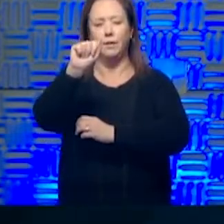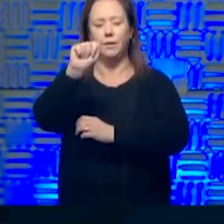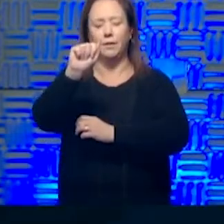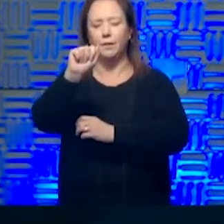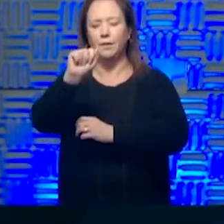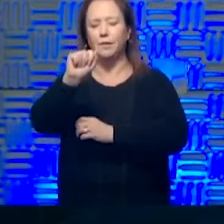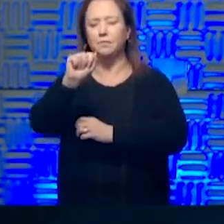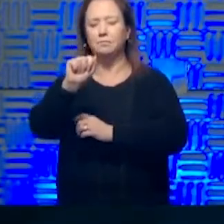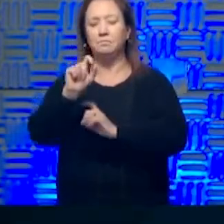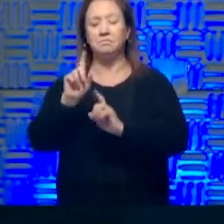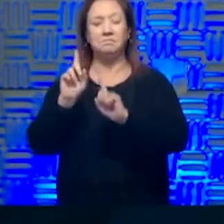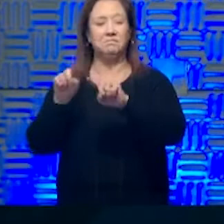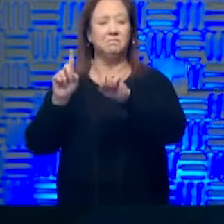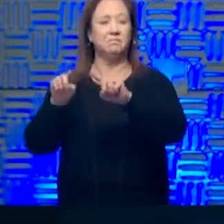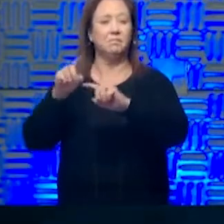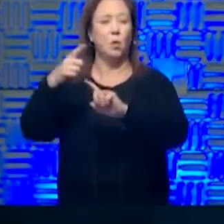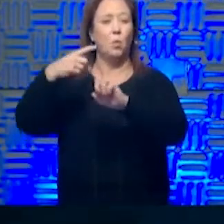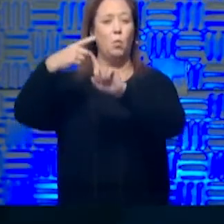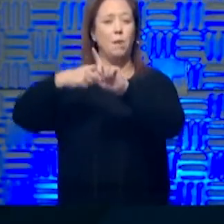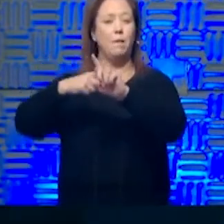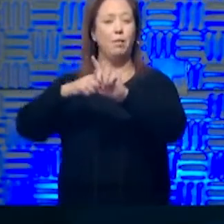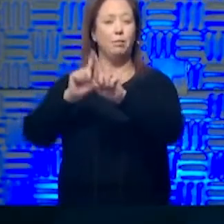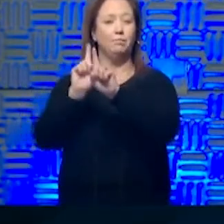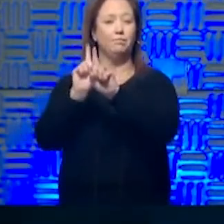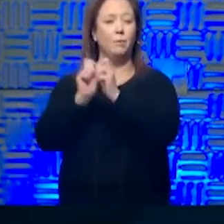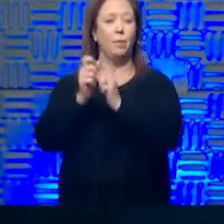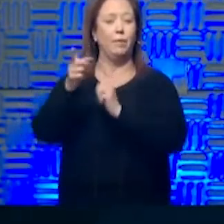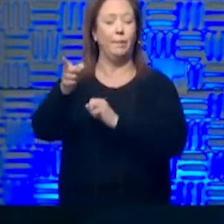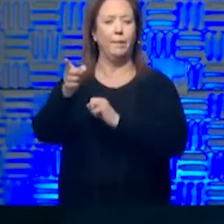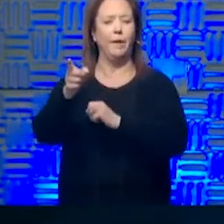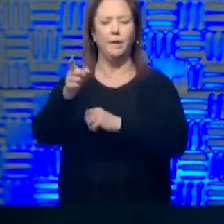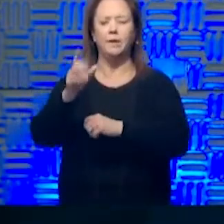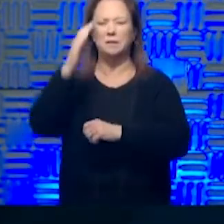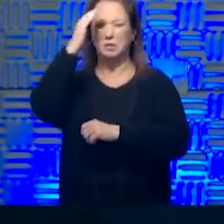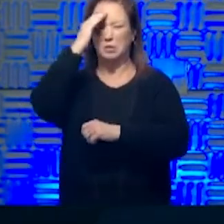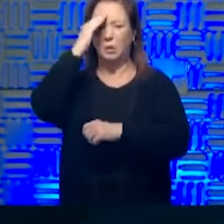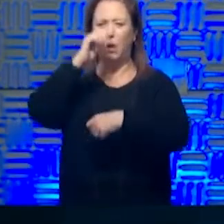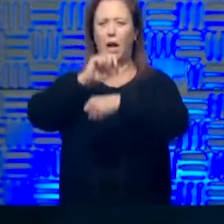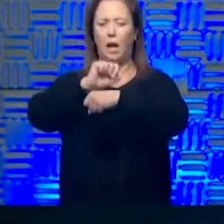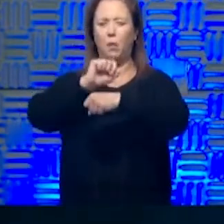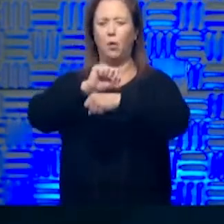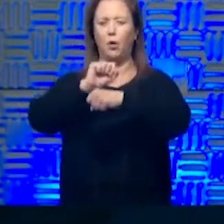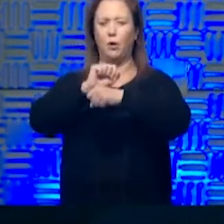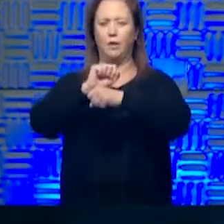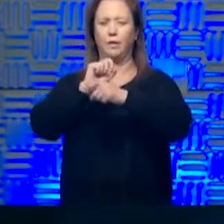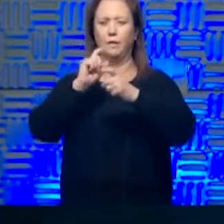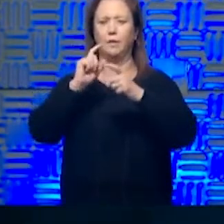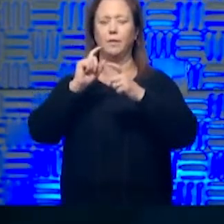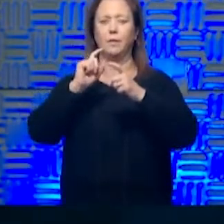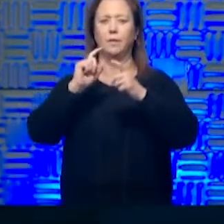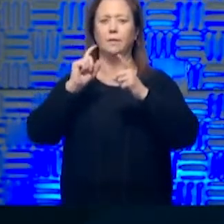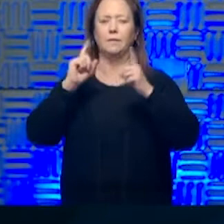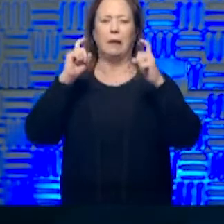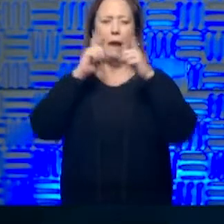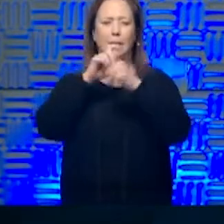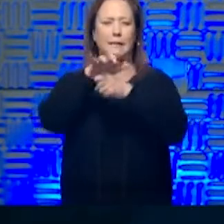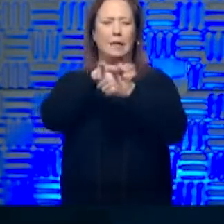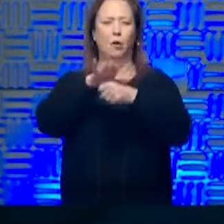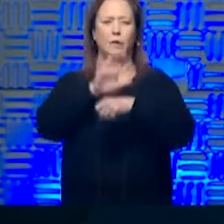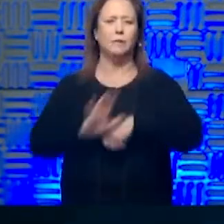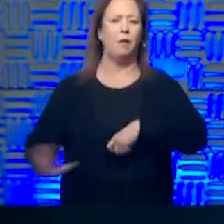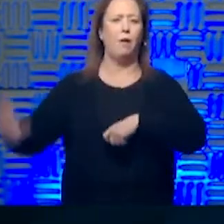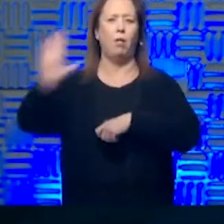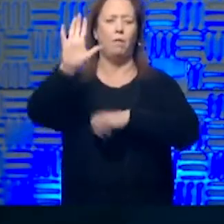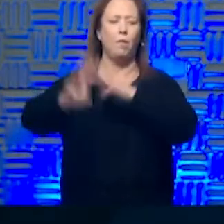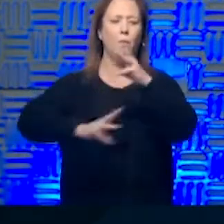a month with him. And as you know, I work in lots of conflict zones around the world, and have